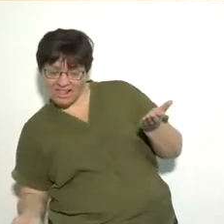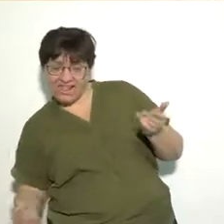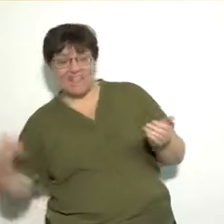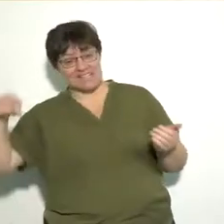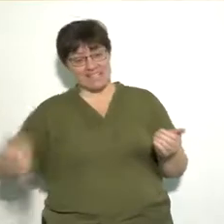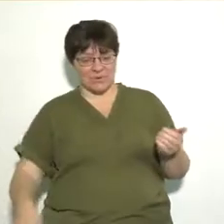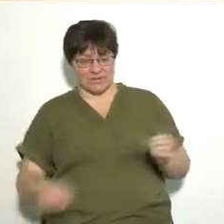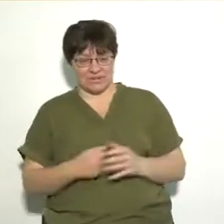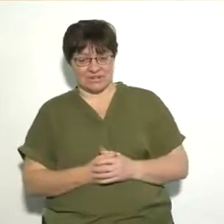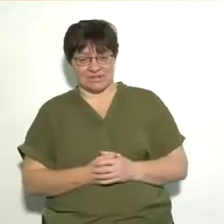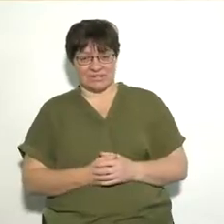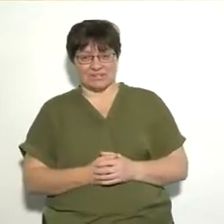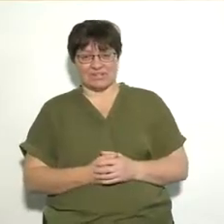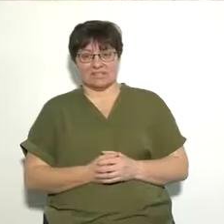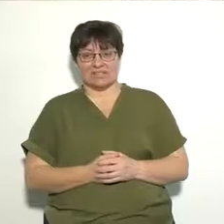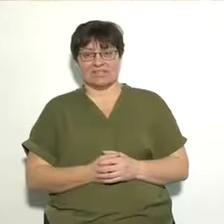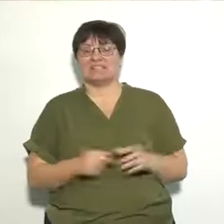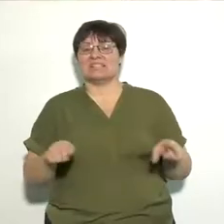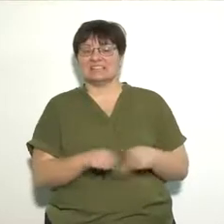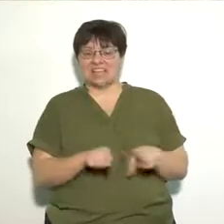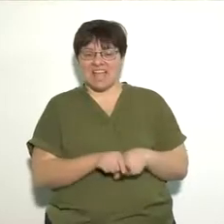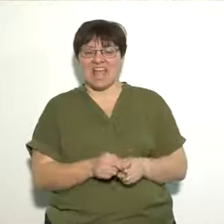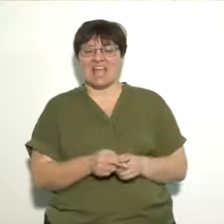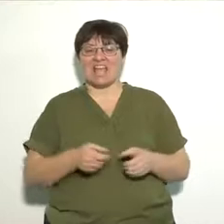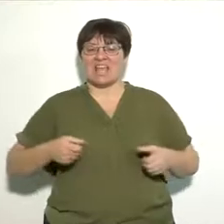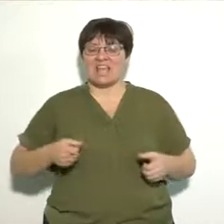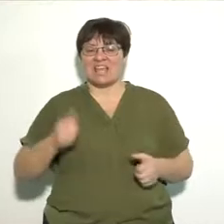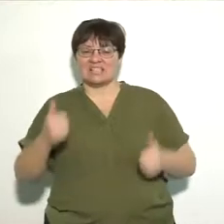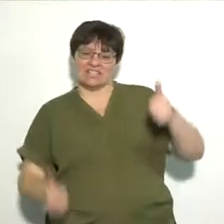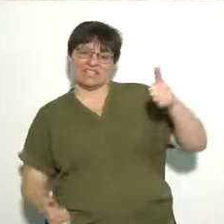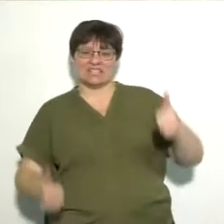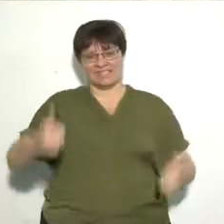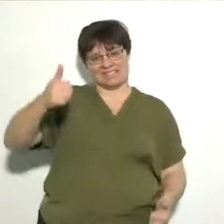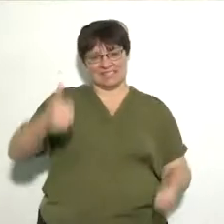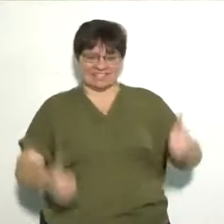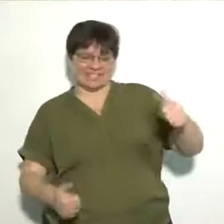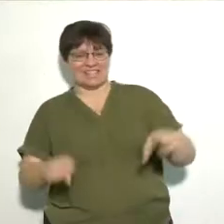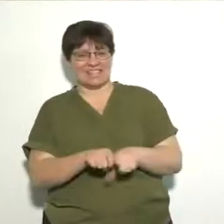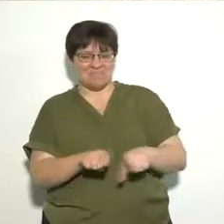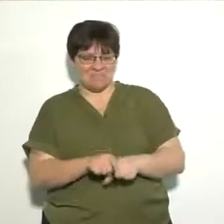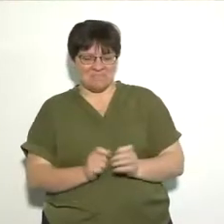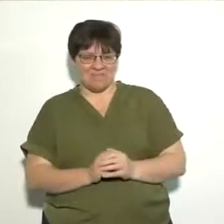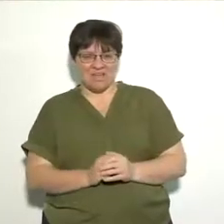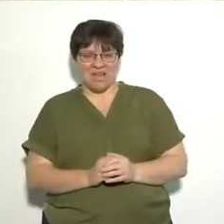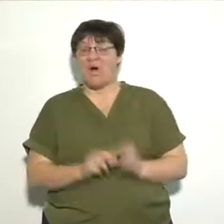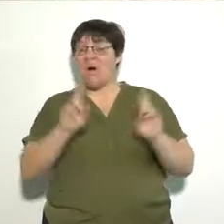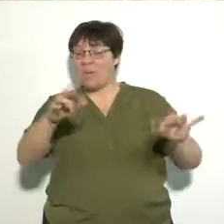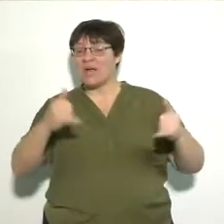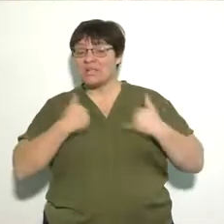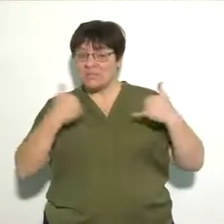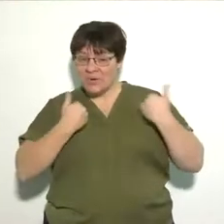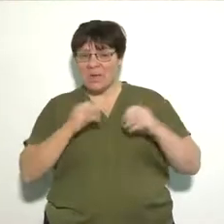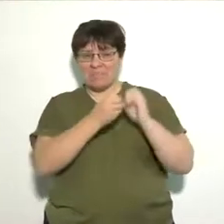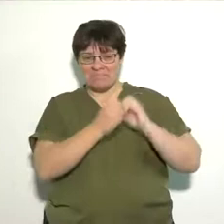more always goes down, just like a seesaw. I hope you have had fun making your